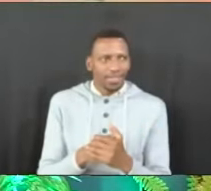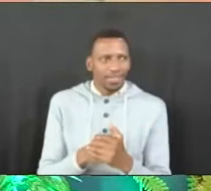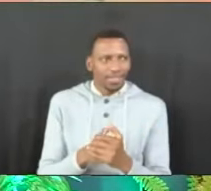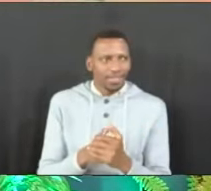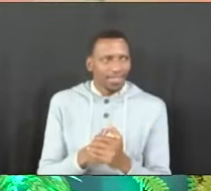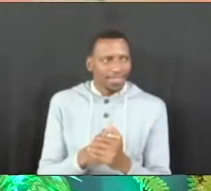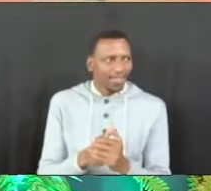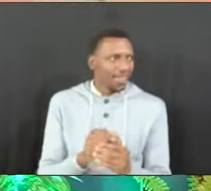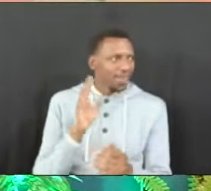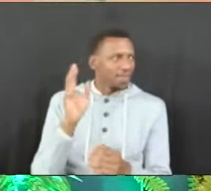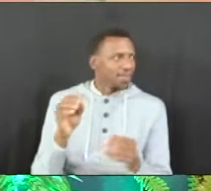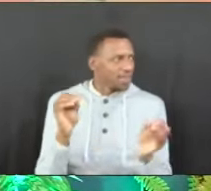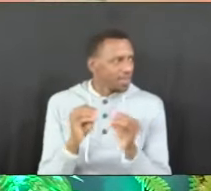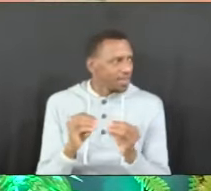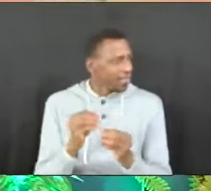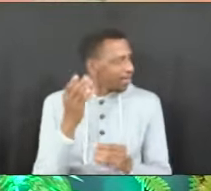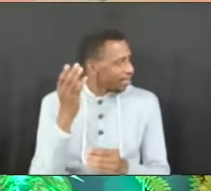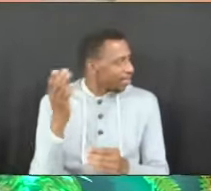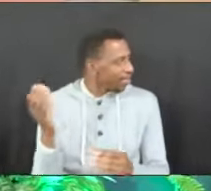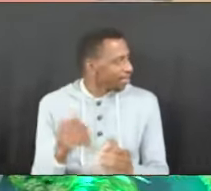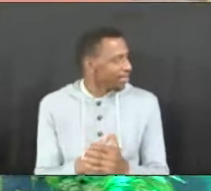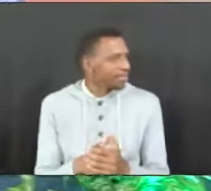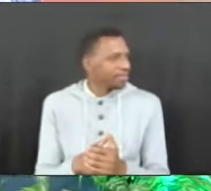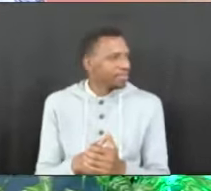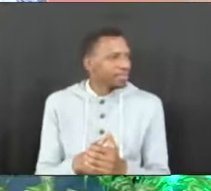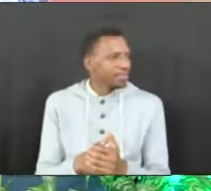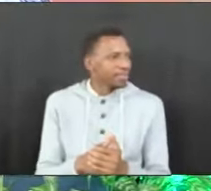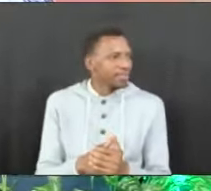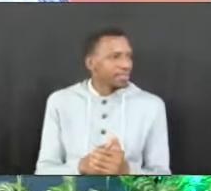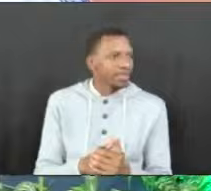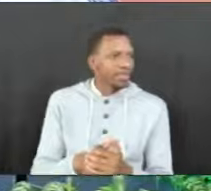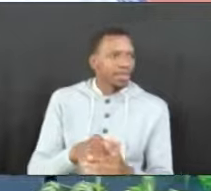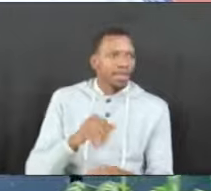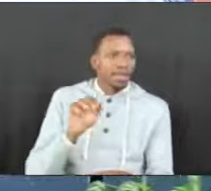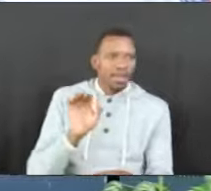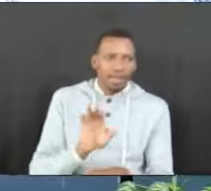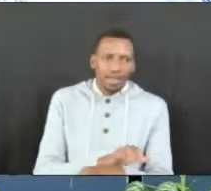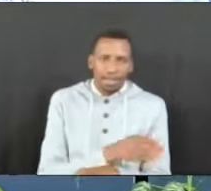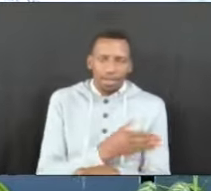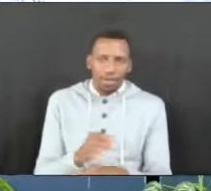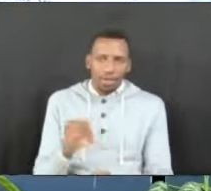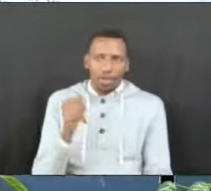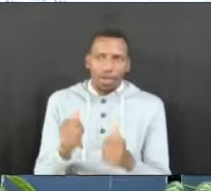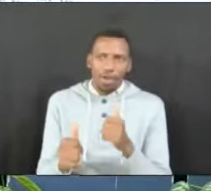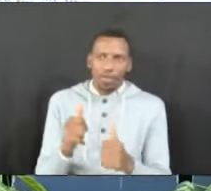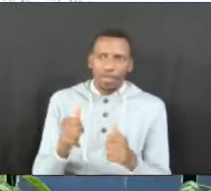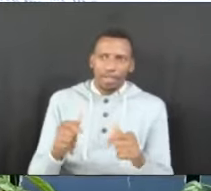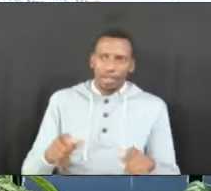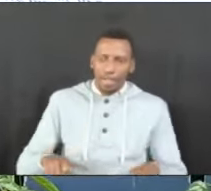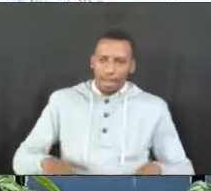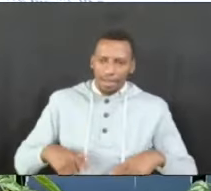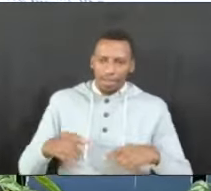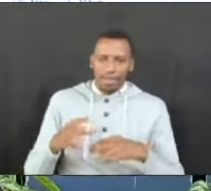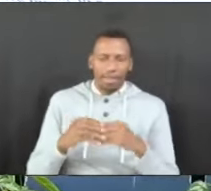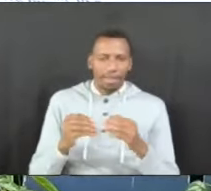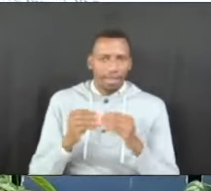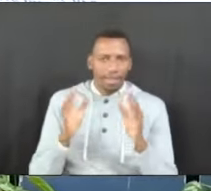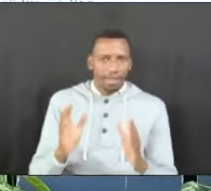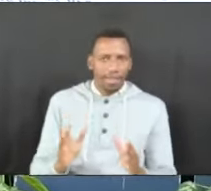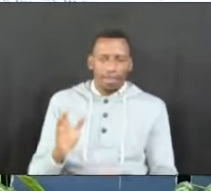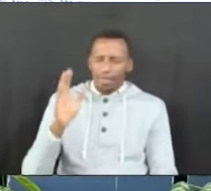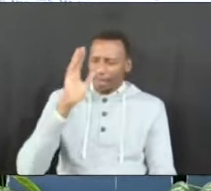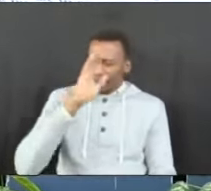tena. The song that the living creatures sing never gets boring.